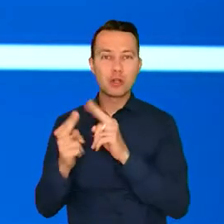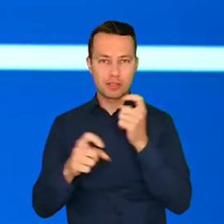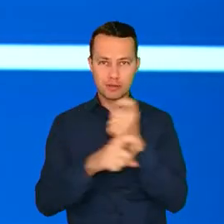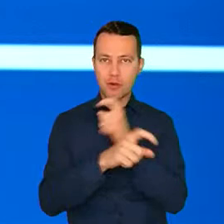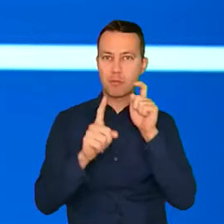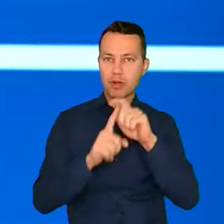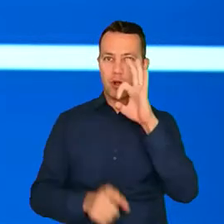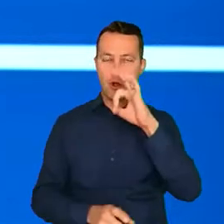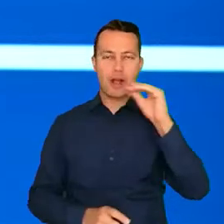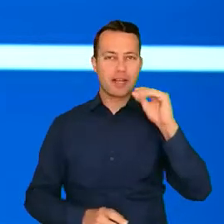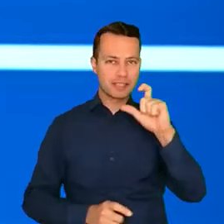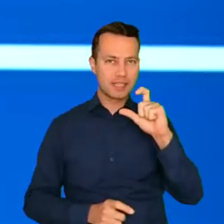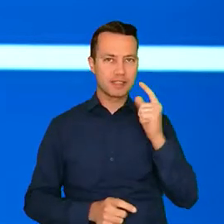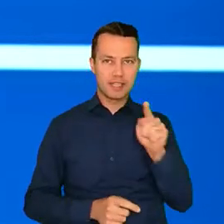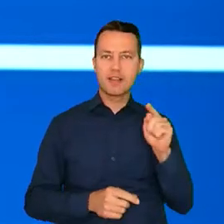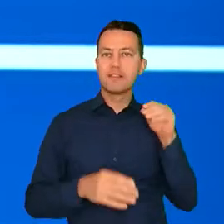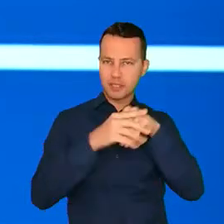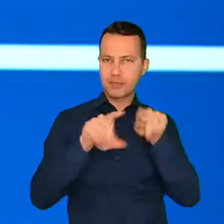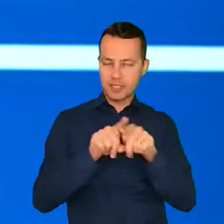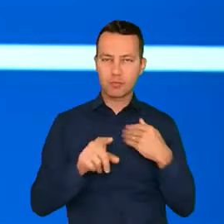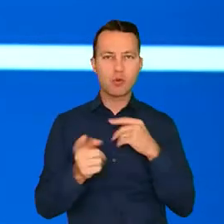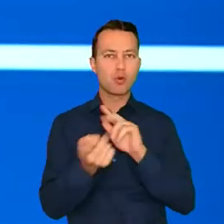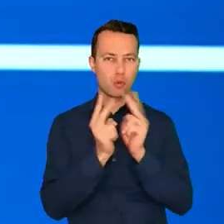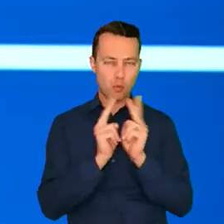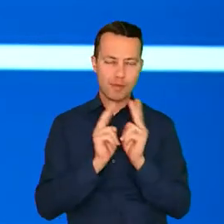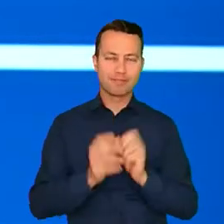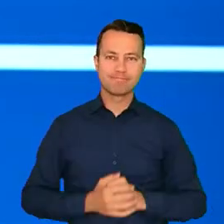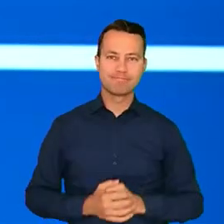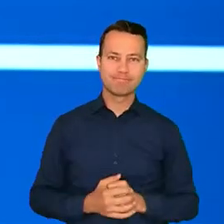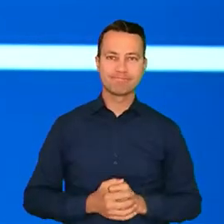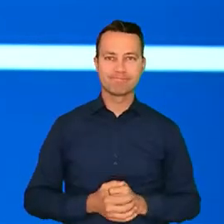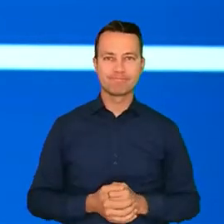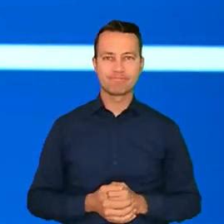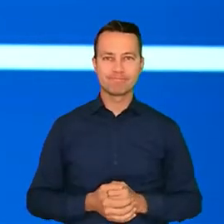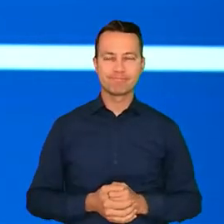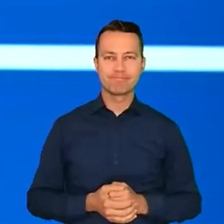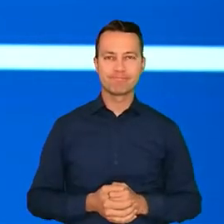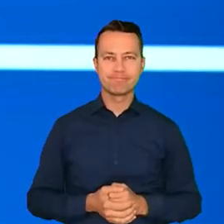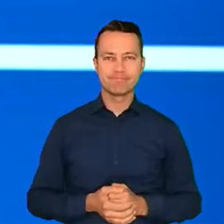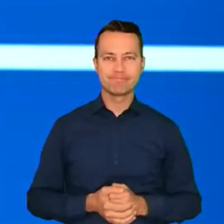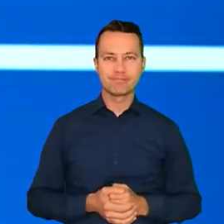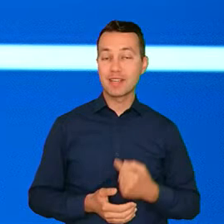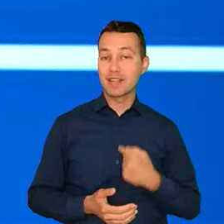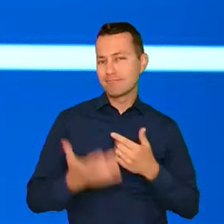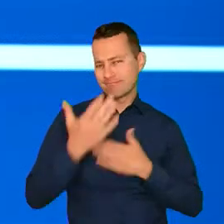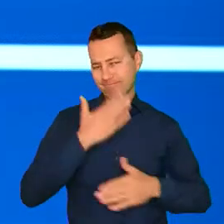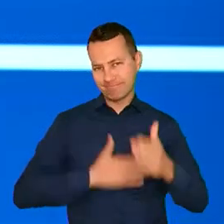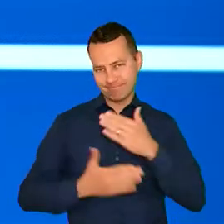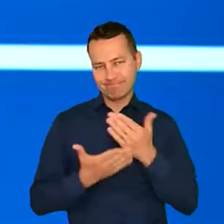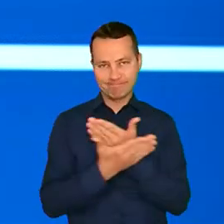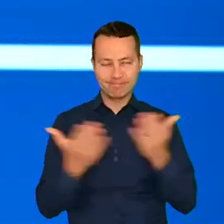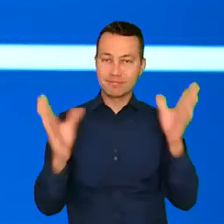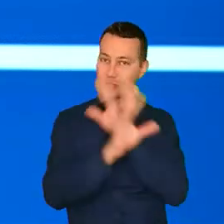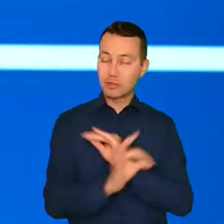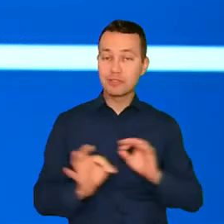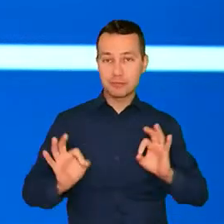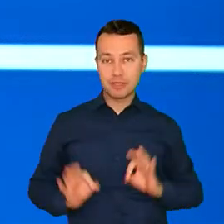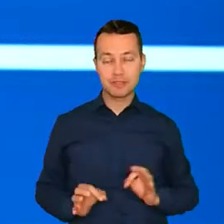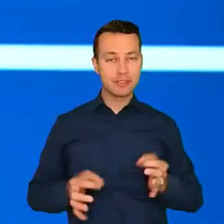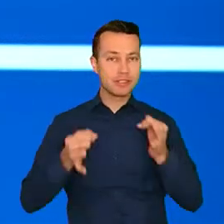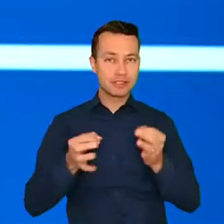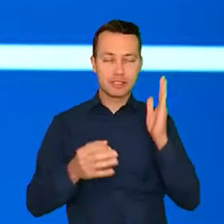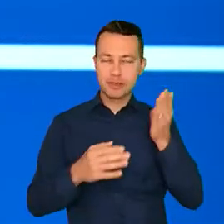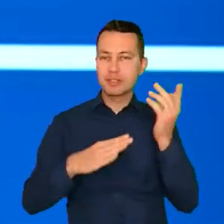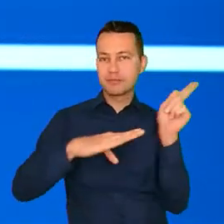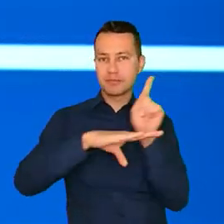and we have the sign language interpreter as well. And this is a pleasure for me right now